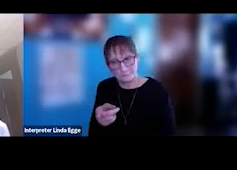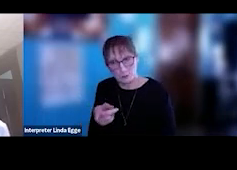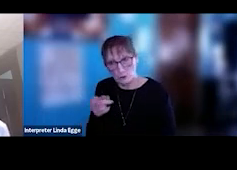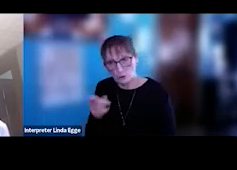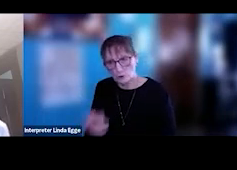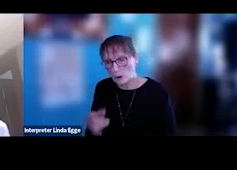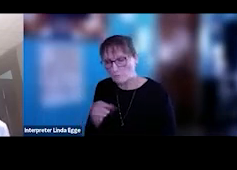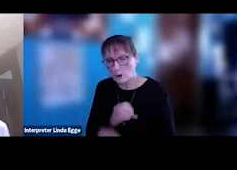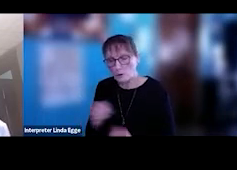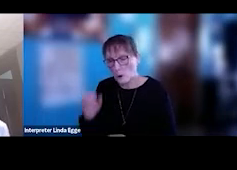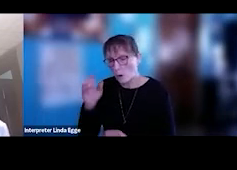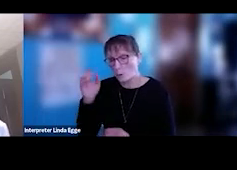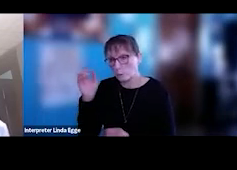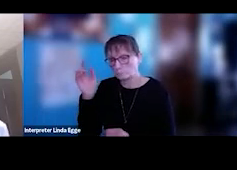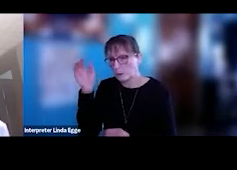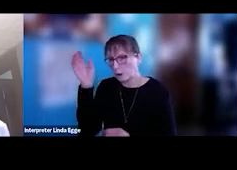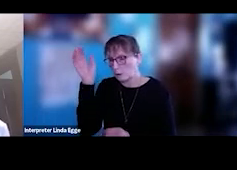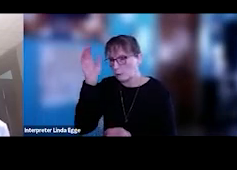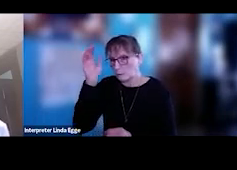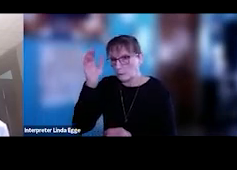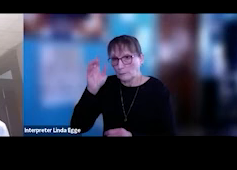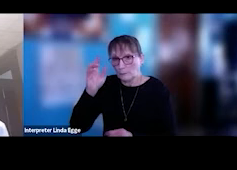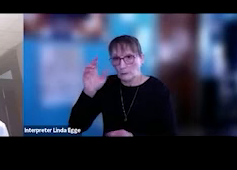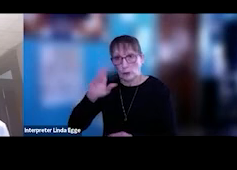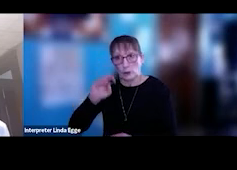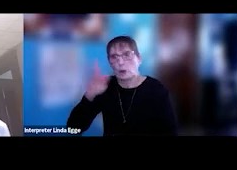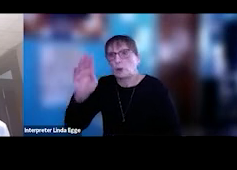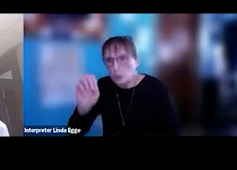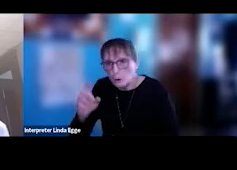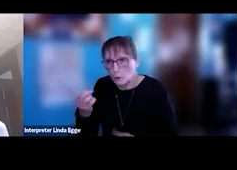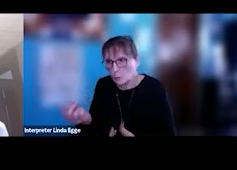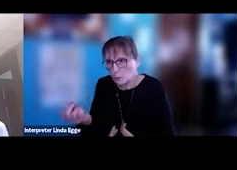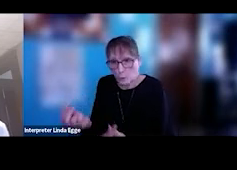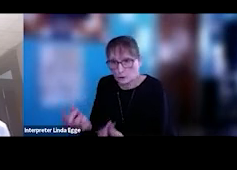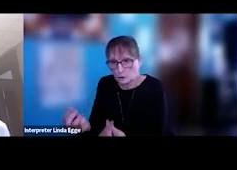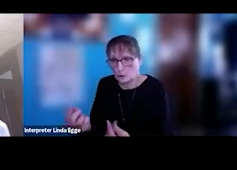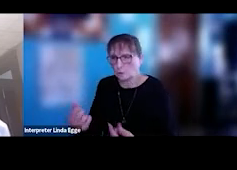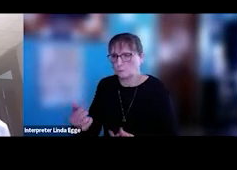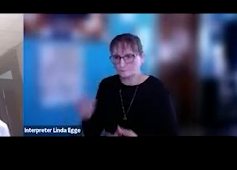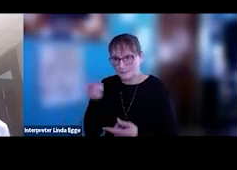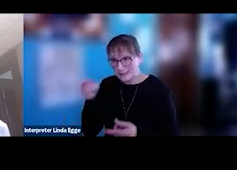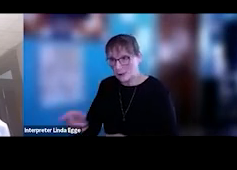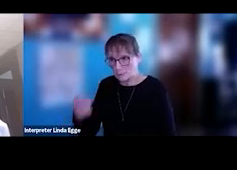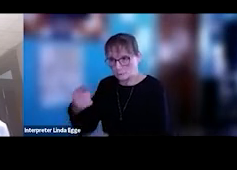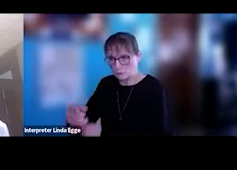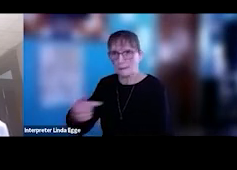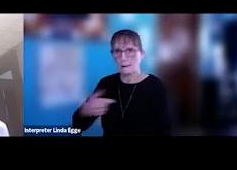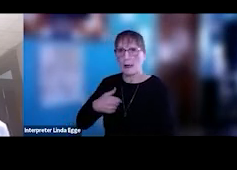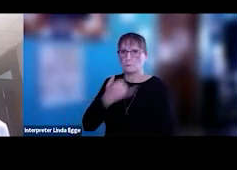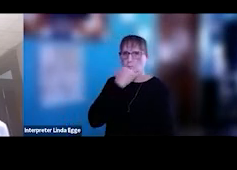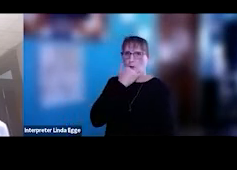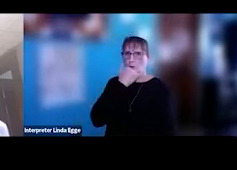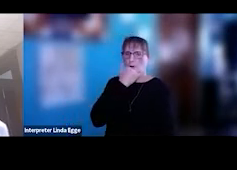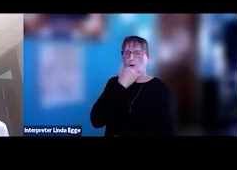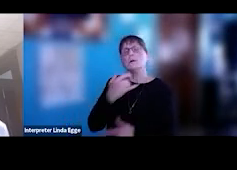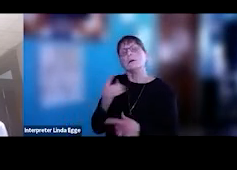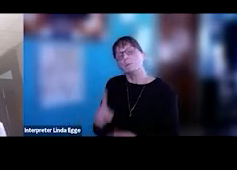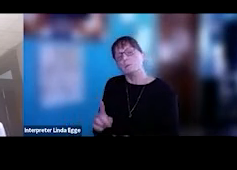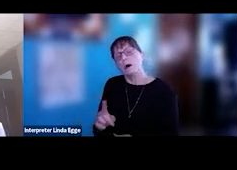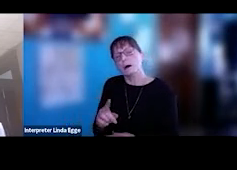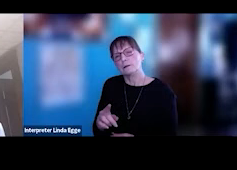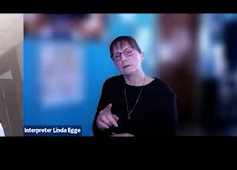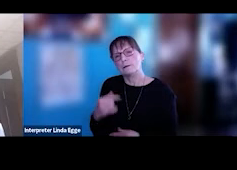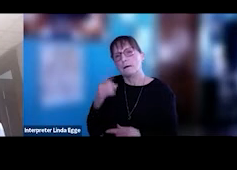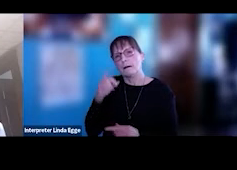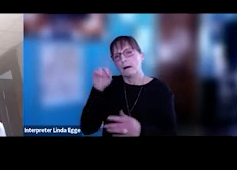what you're doing. And he was right, of course, and I was wrong. But I came up with a very